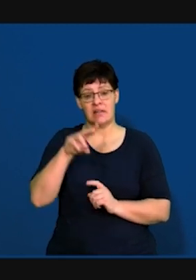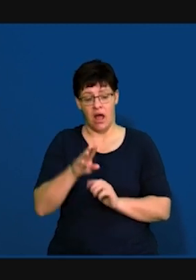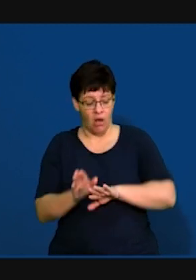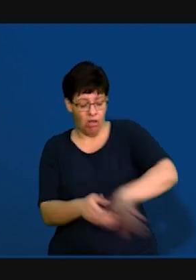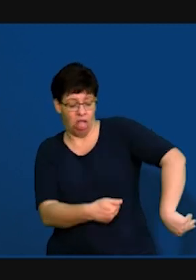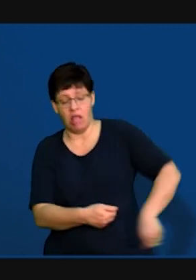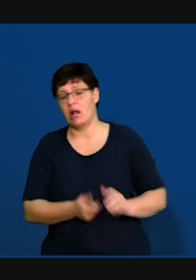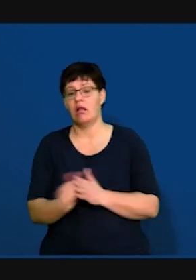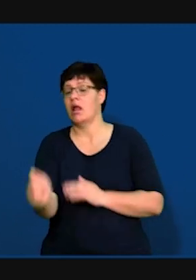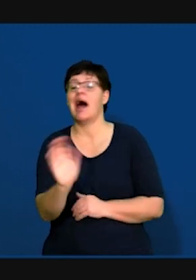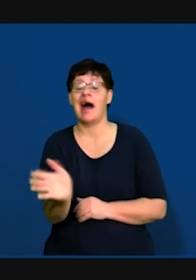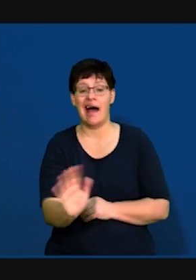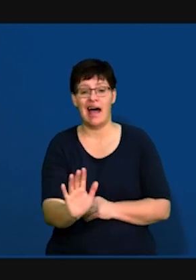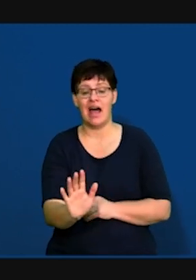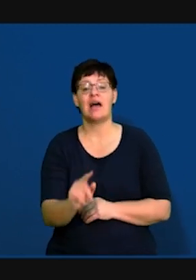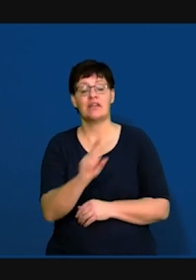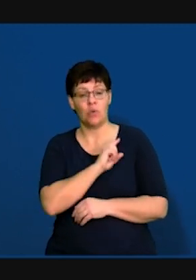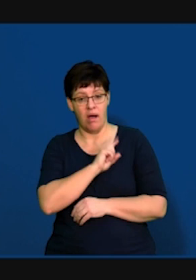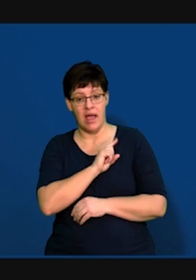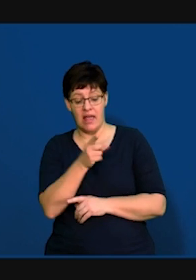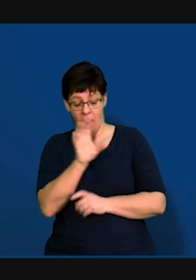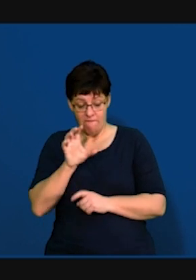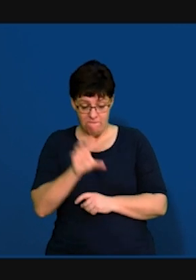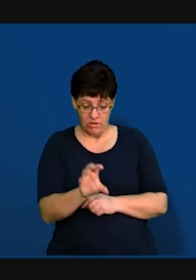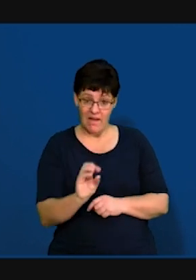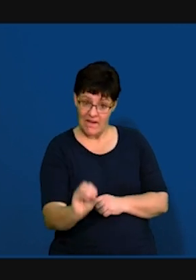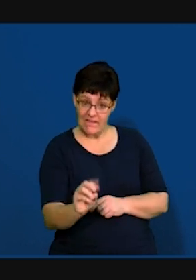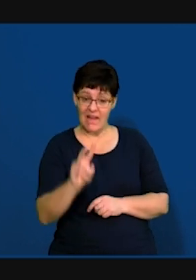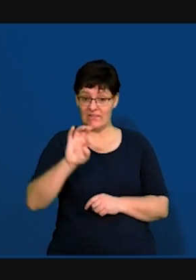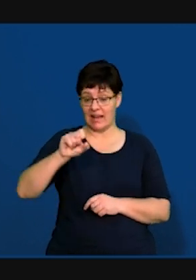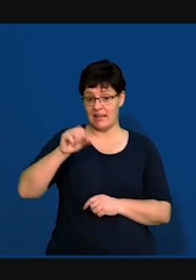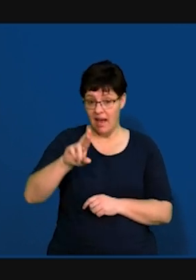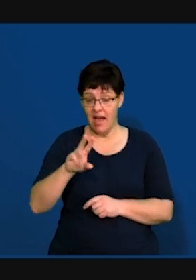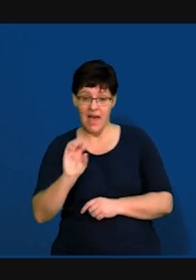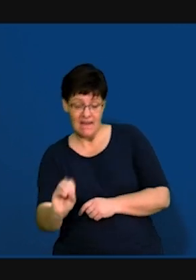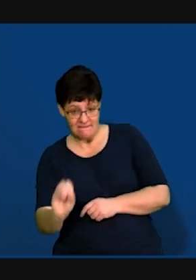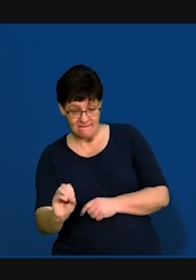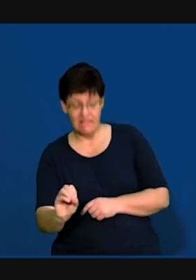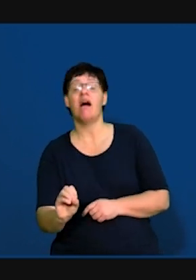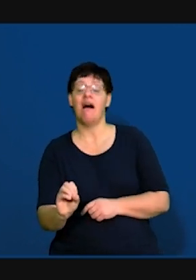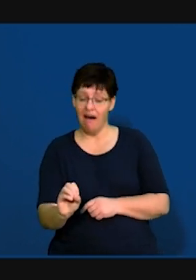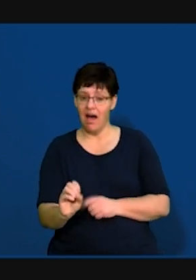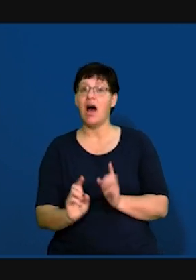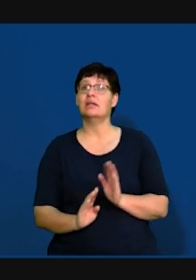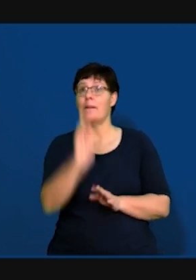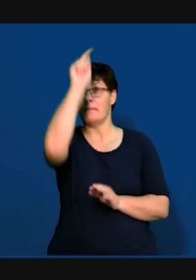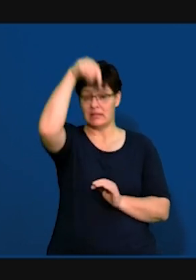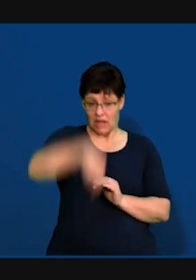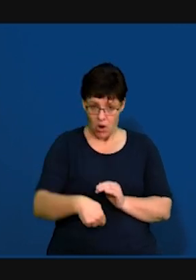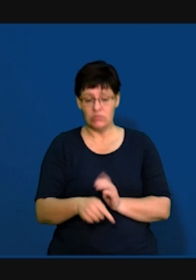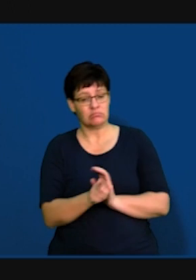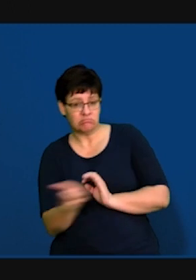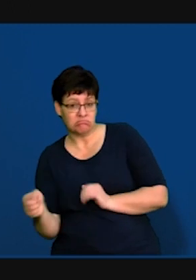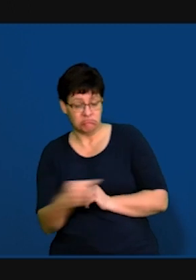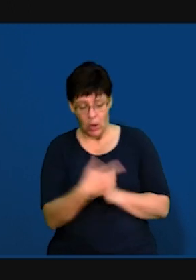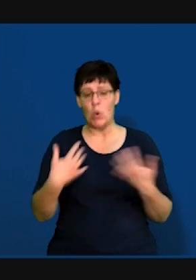again. Hence we said as long as there are forces and vectors, direction becomes a very key component of that.